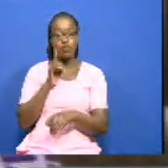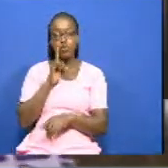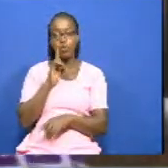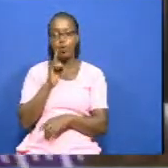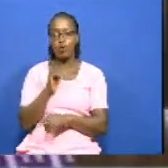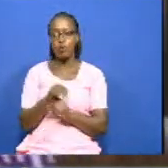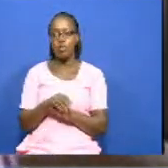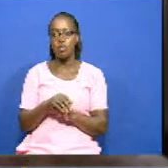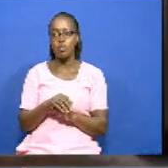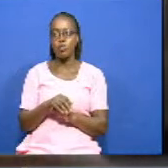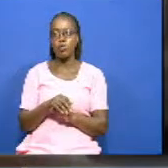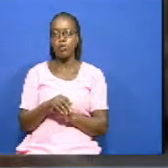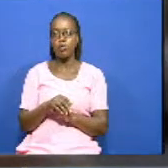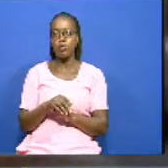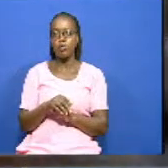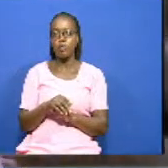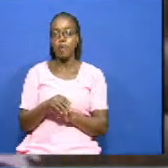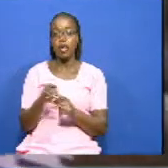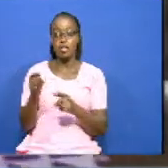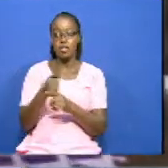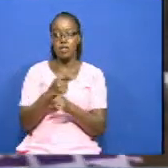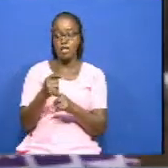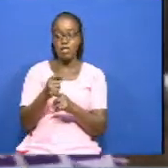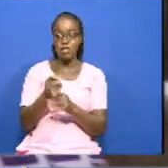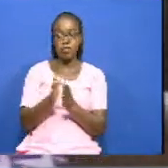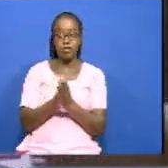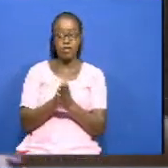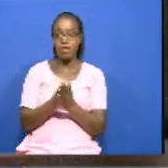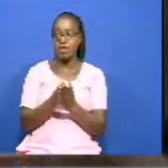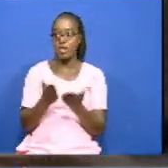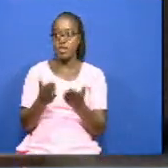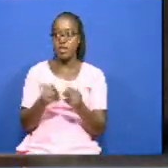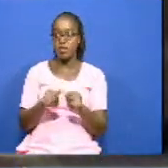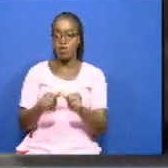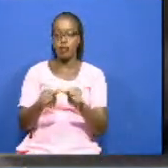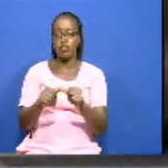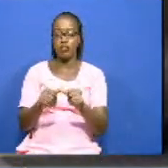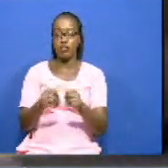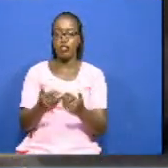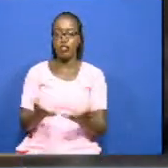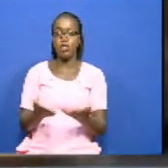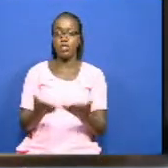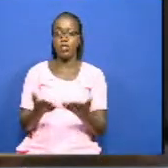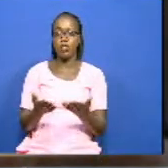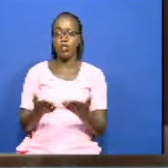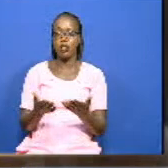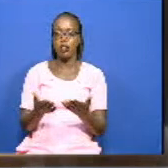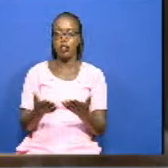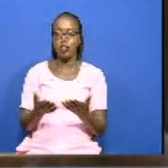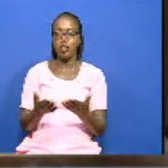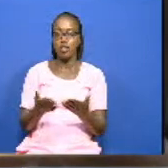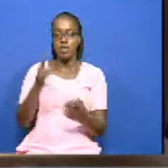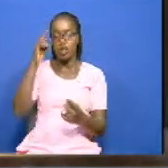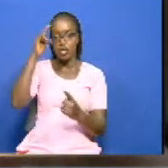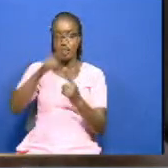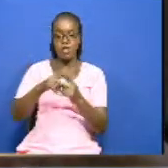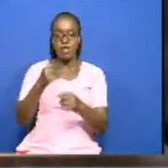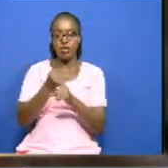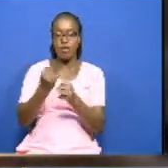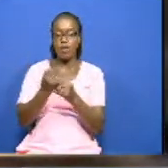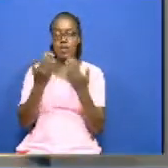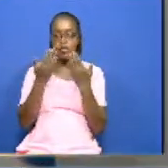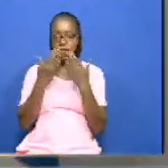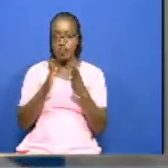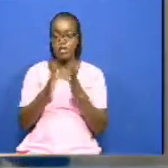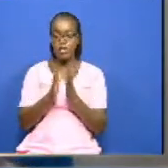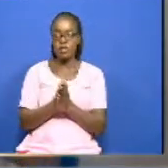treatment, and treating it like we played Thursday. I'm going to continue to get the work in. I'm going to continue to not sleep until the job is done. So look forward to the